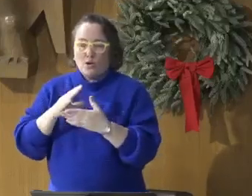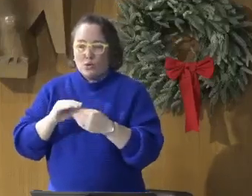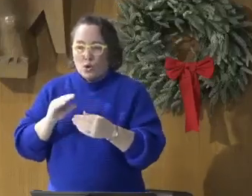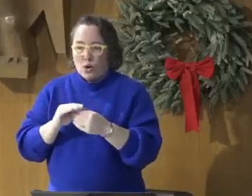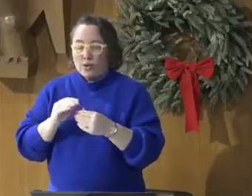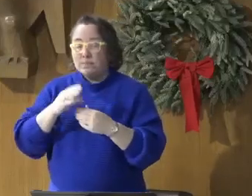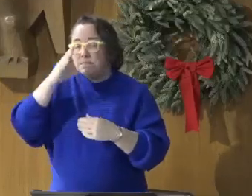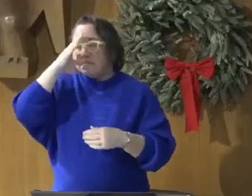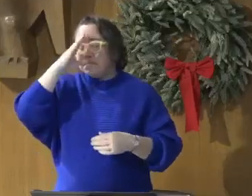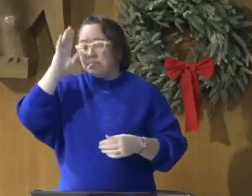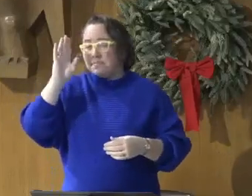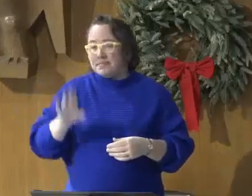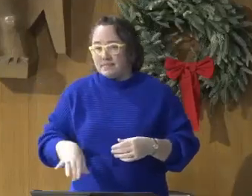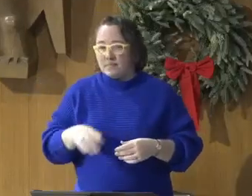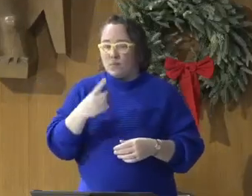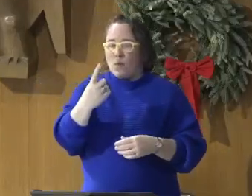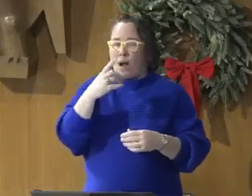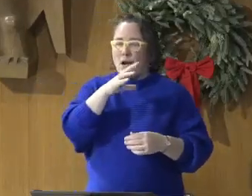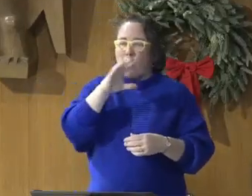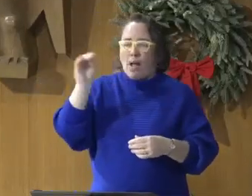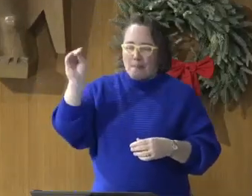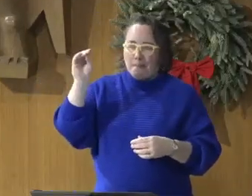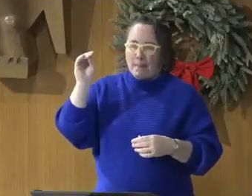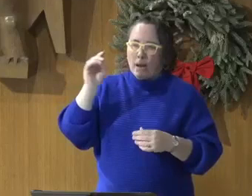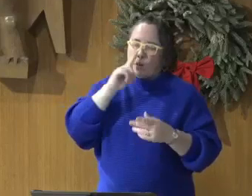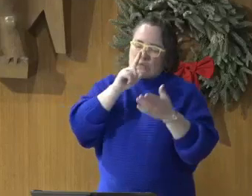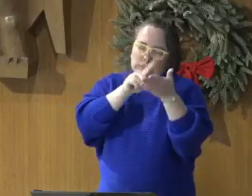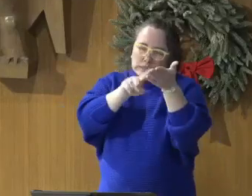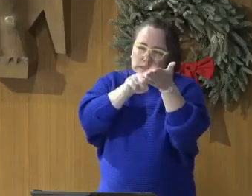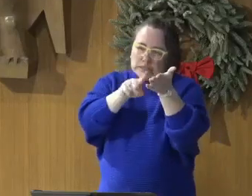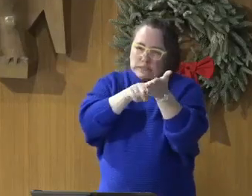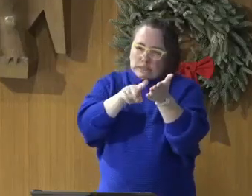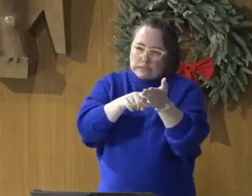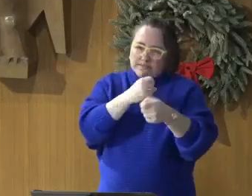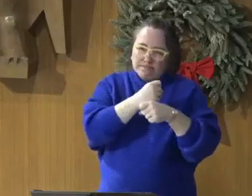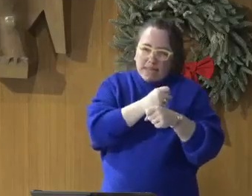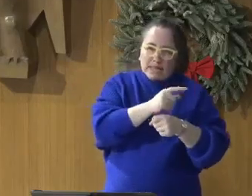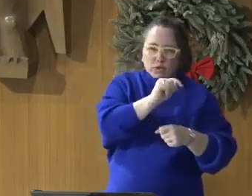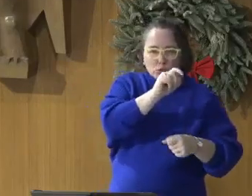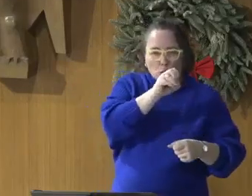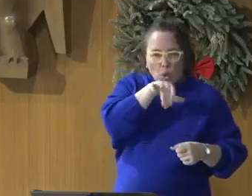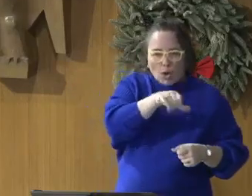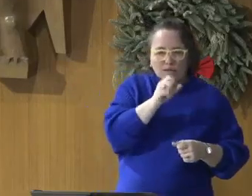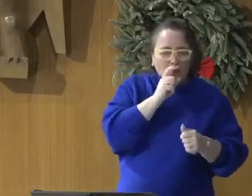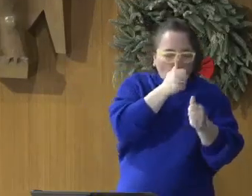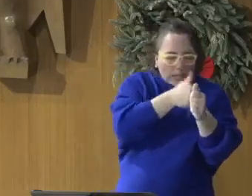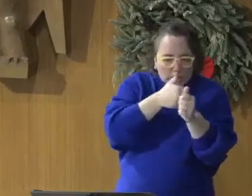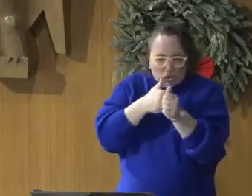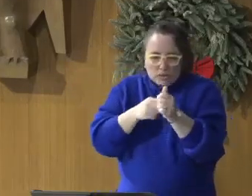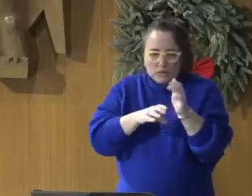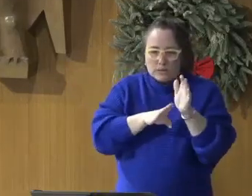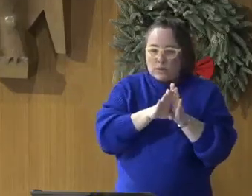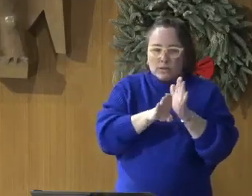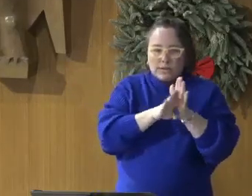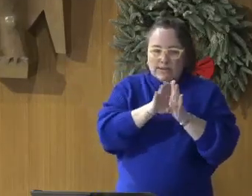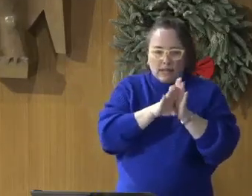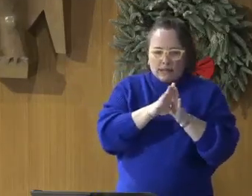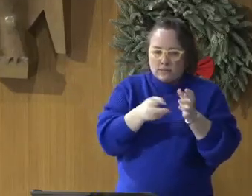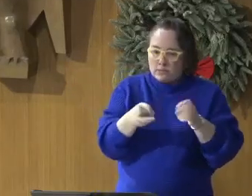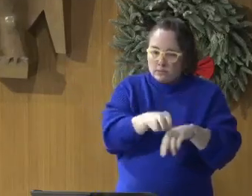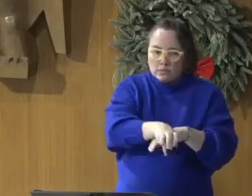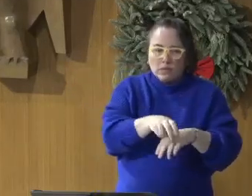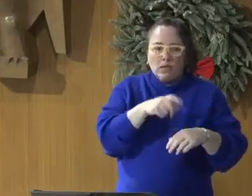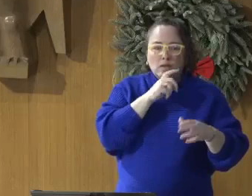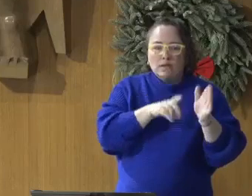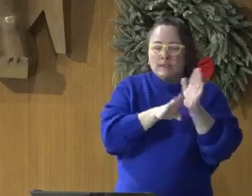the company that creates toys and all kinds of activities for every single stage of infant and